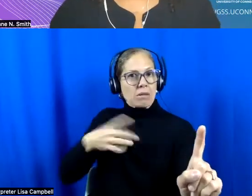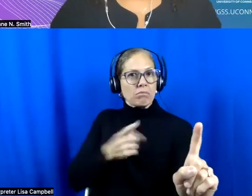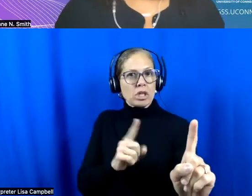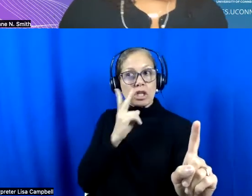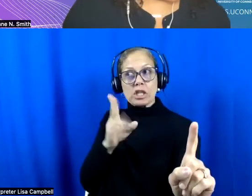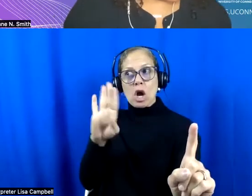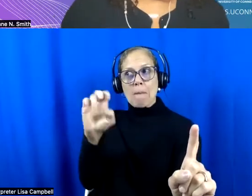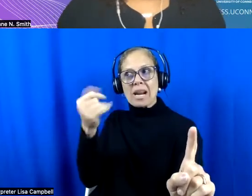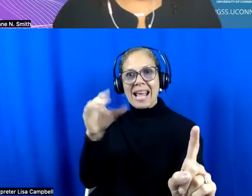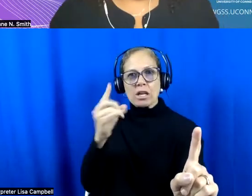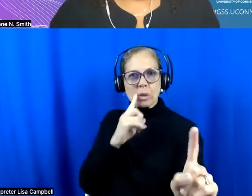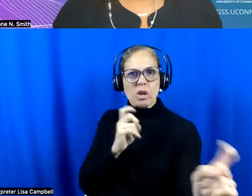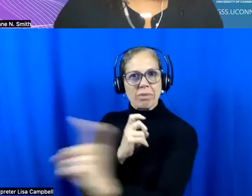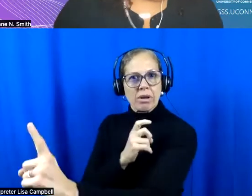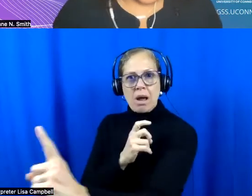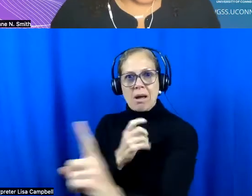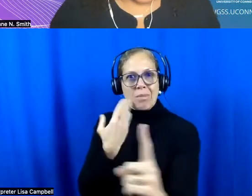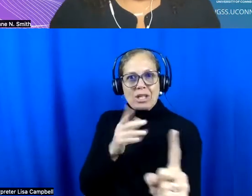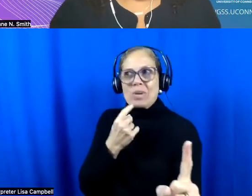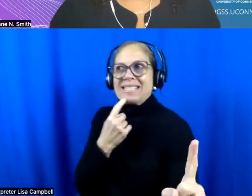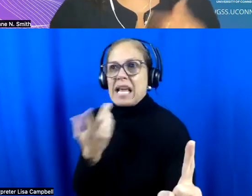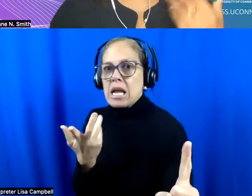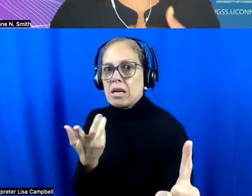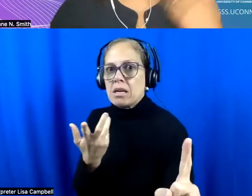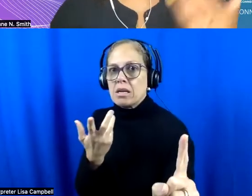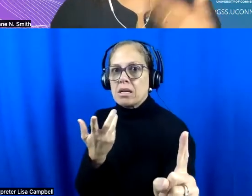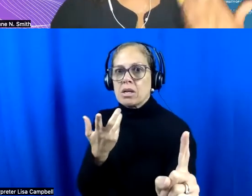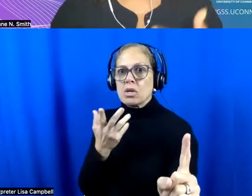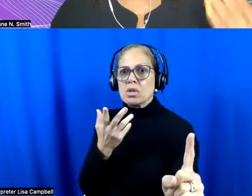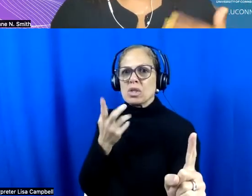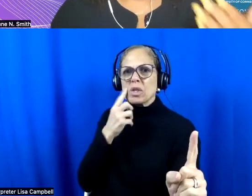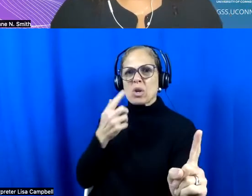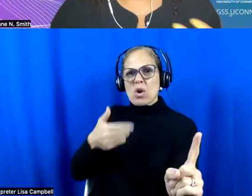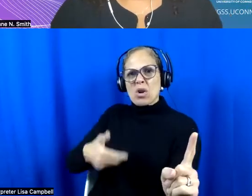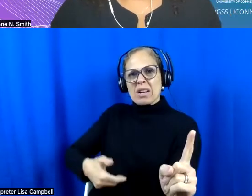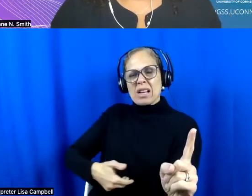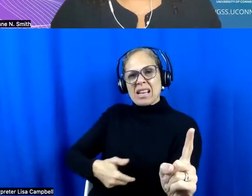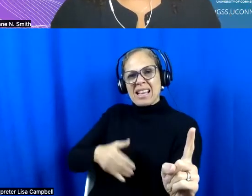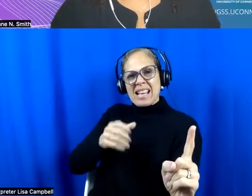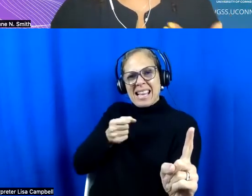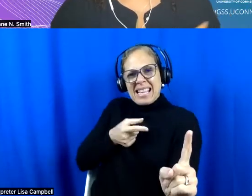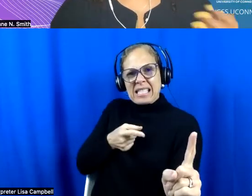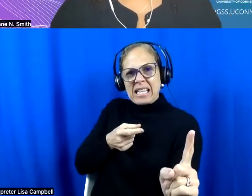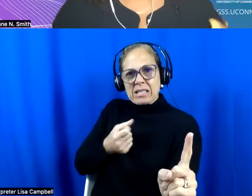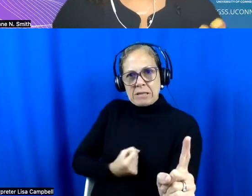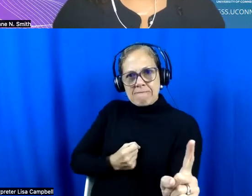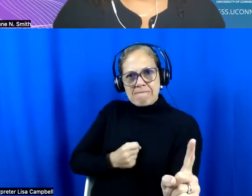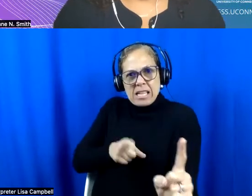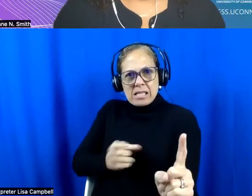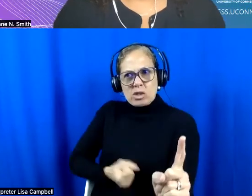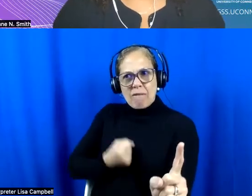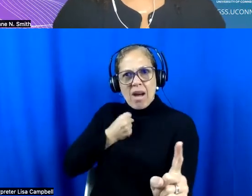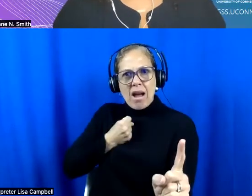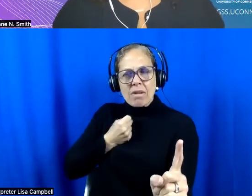and was going to dip in, but again, didn't know what to say. And so her instincts to survive were there. Her instincts that something is